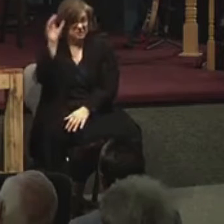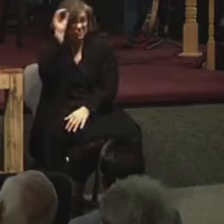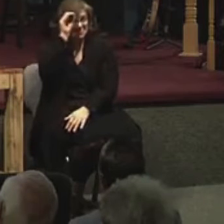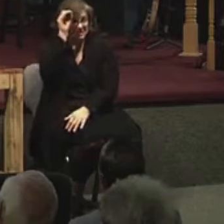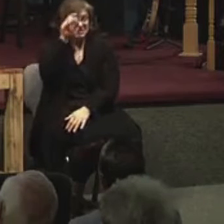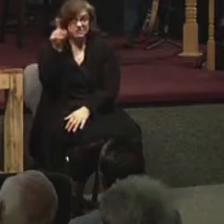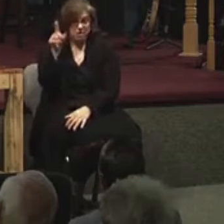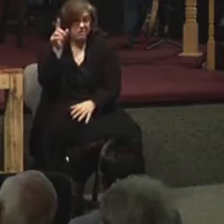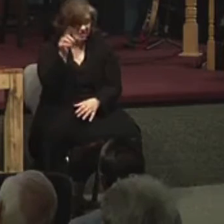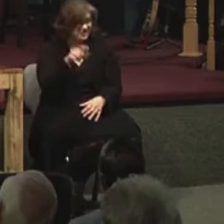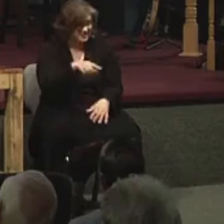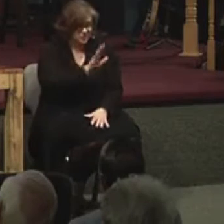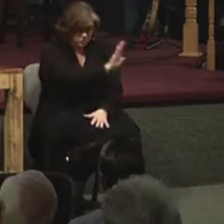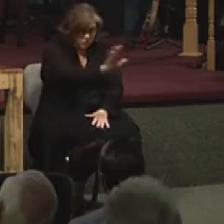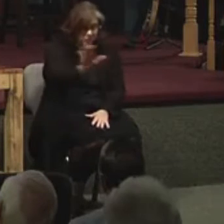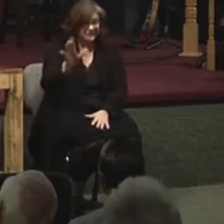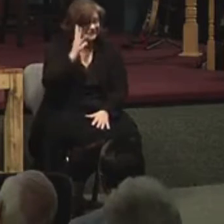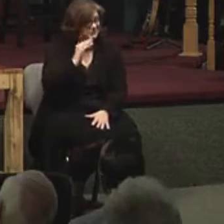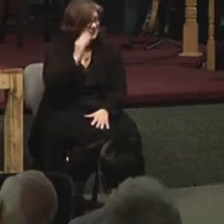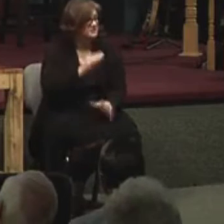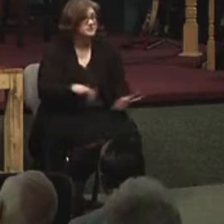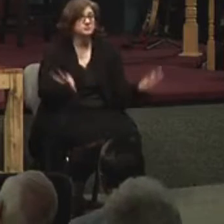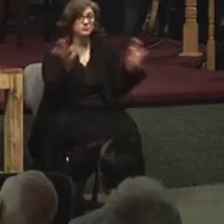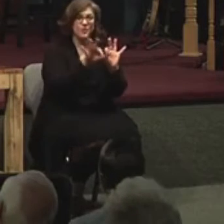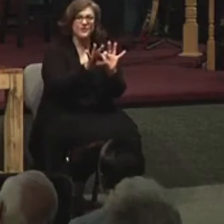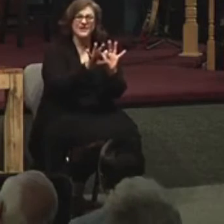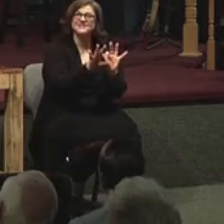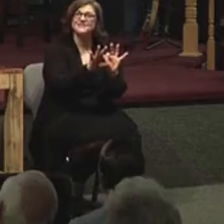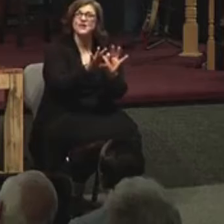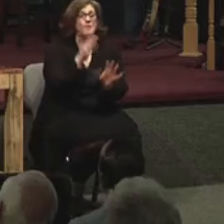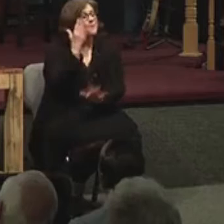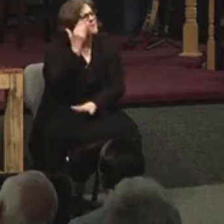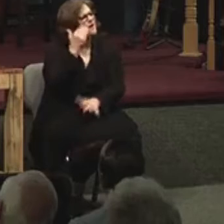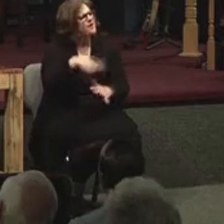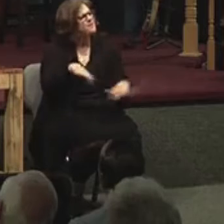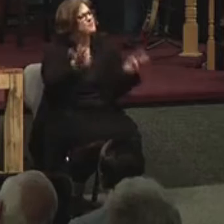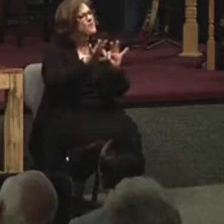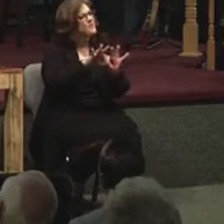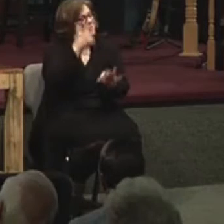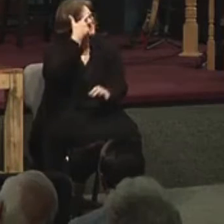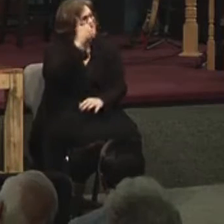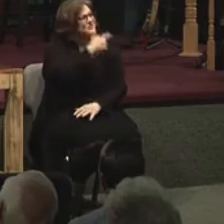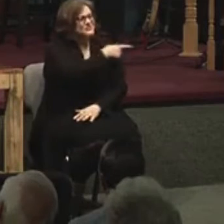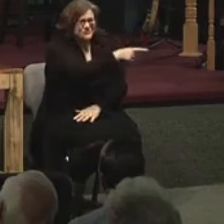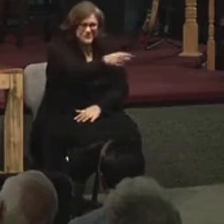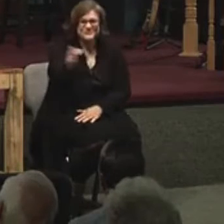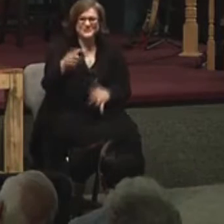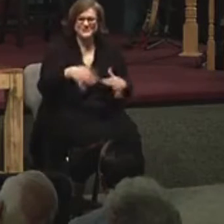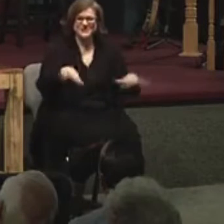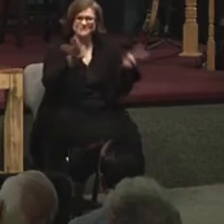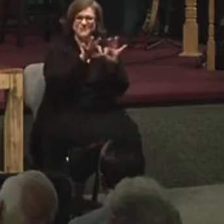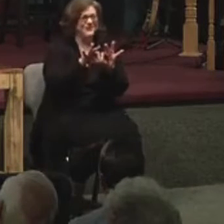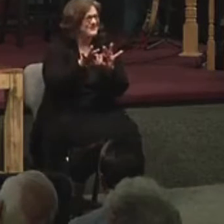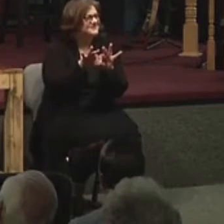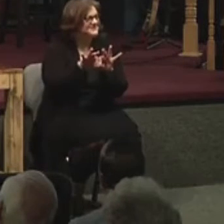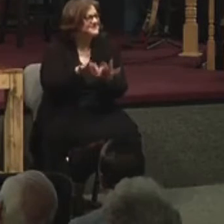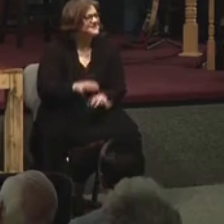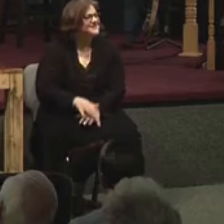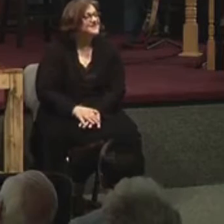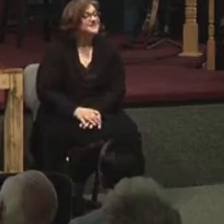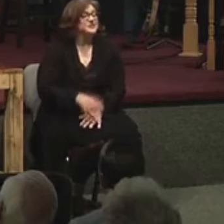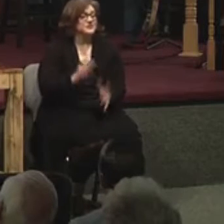important to God. Jesus came to set you free from sin, to bring you into life with him now and to